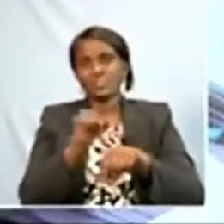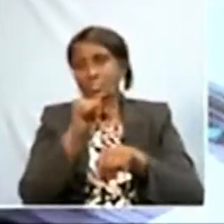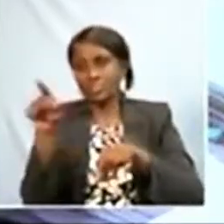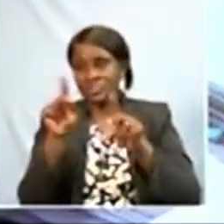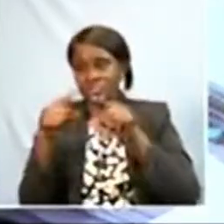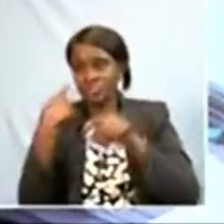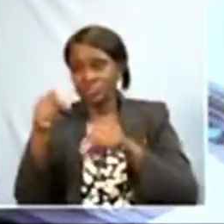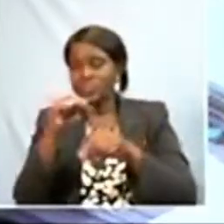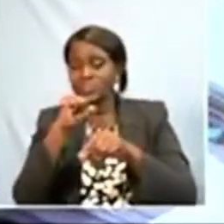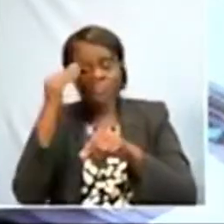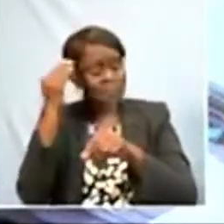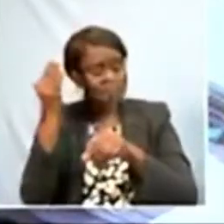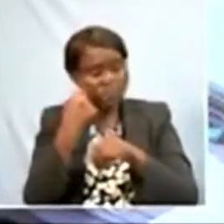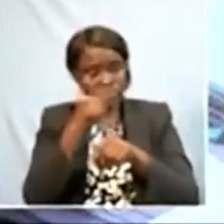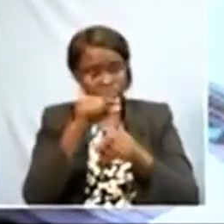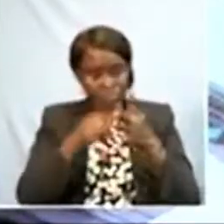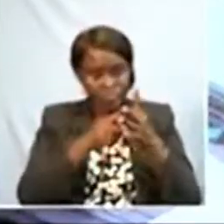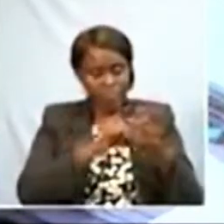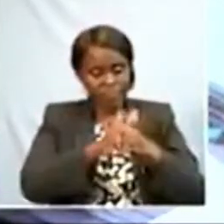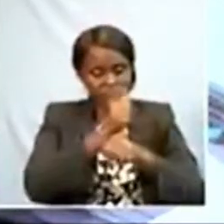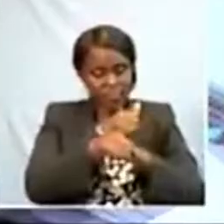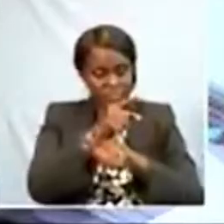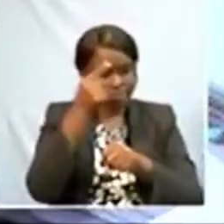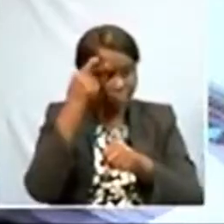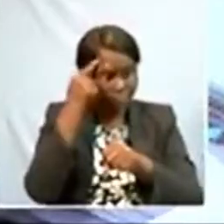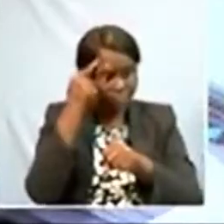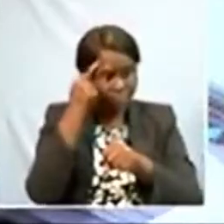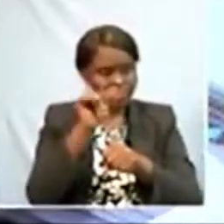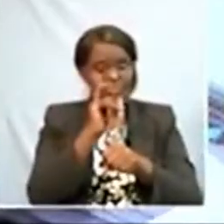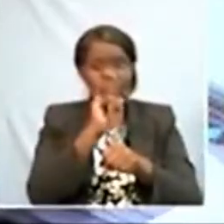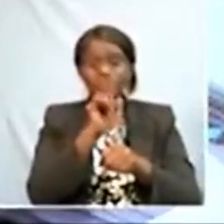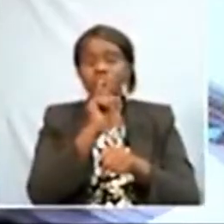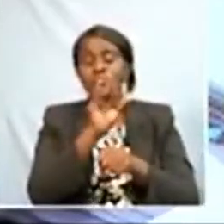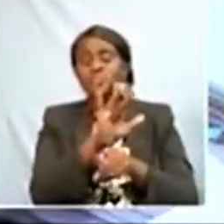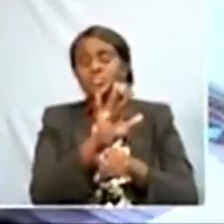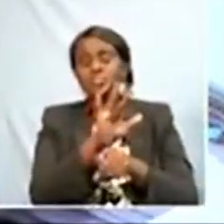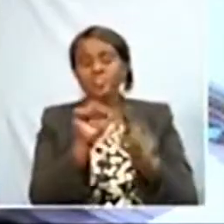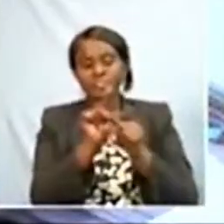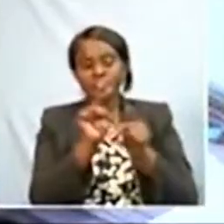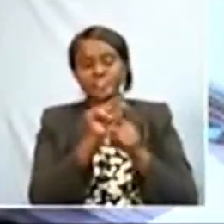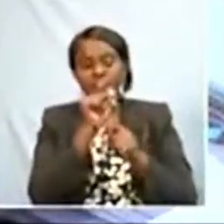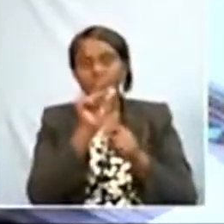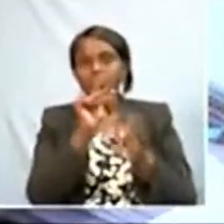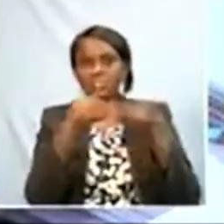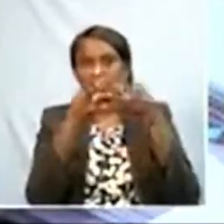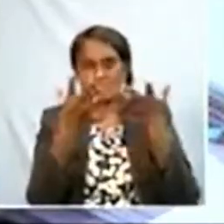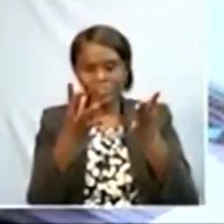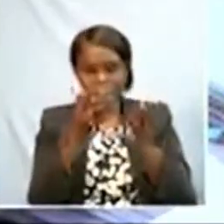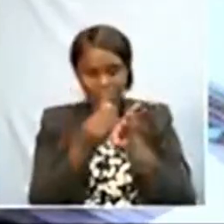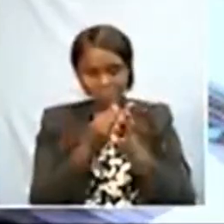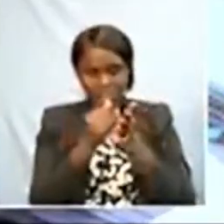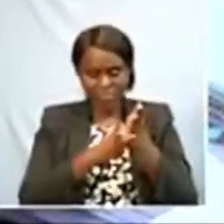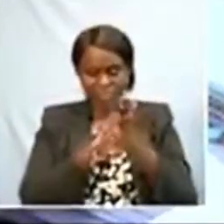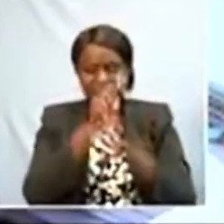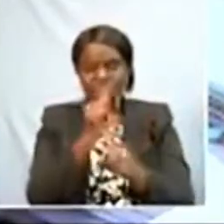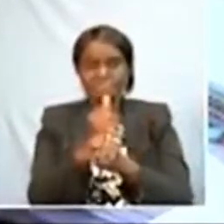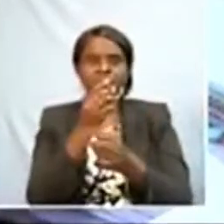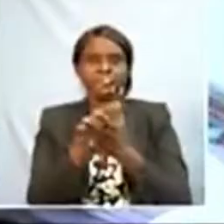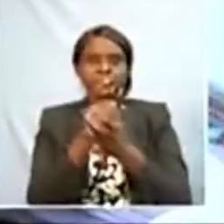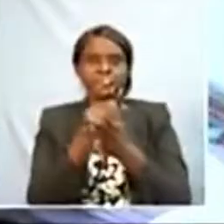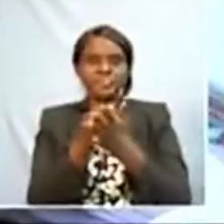who may not know will start accusing that this government is indeed true. It's not releasing monies. We received